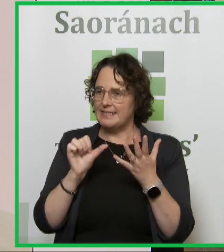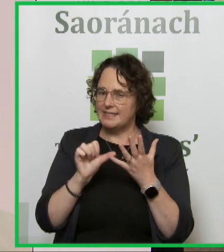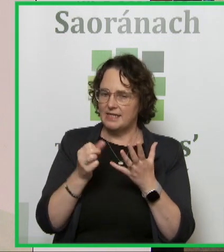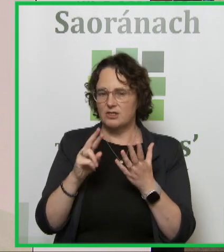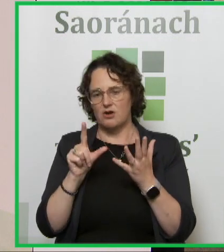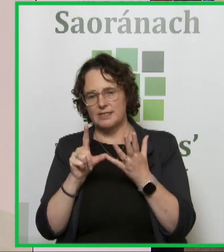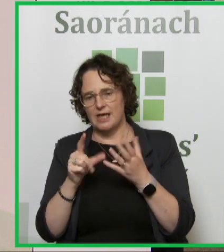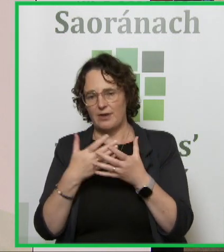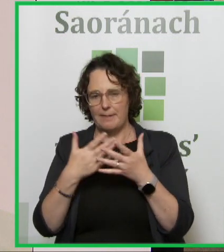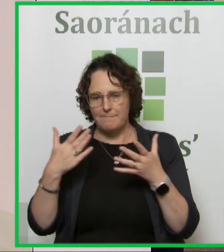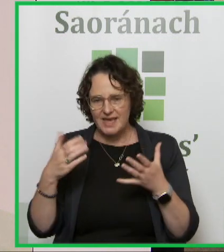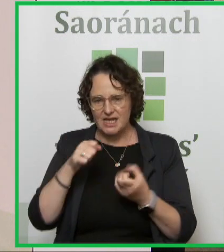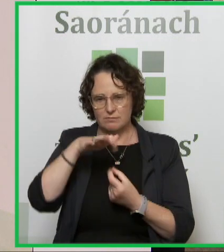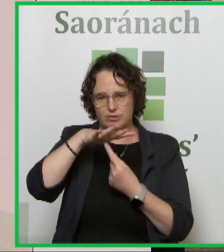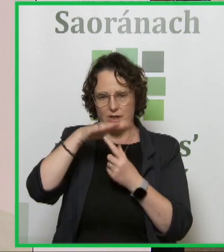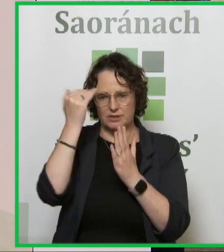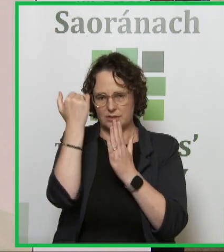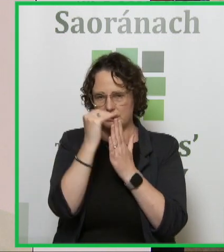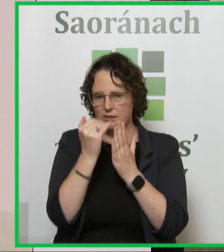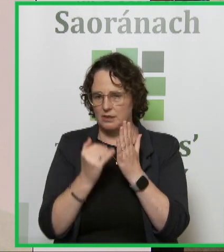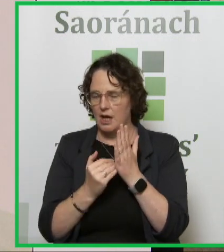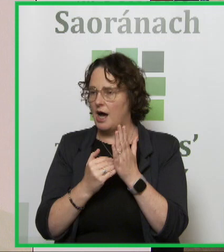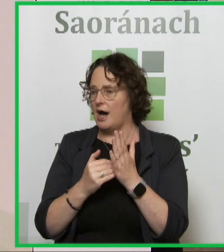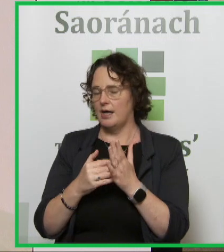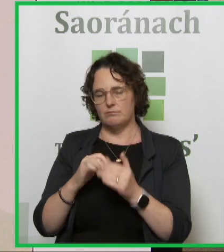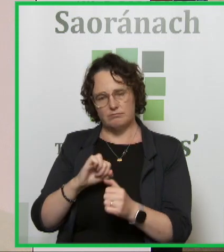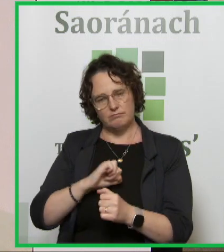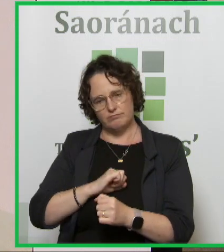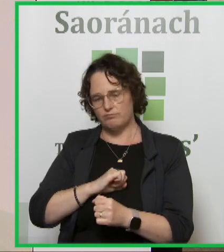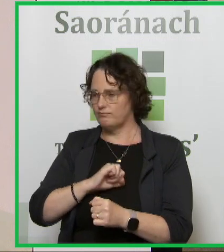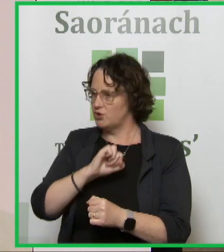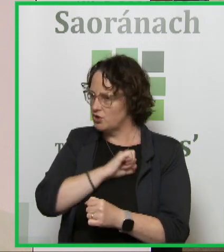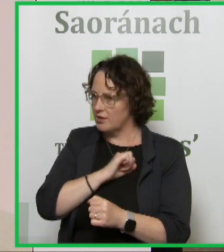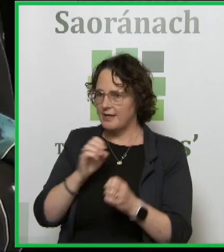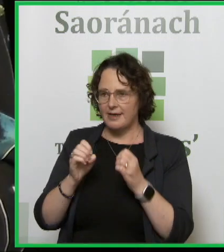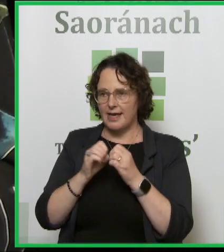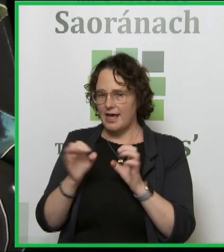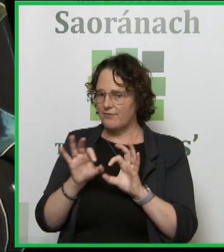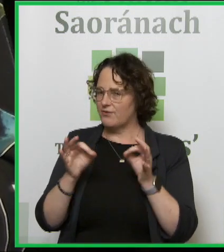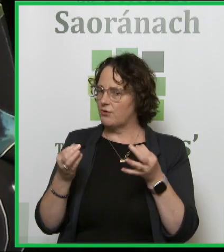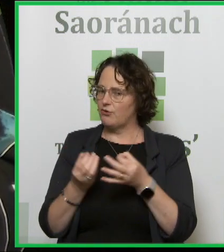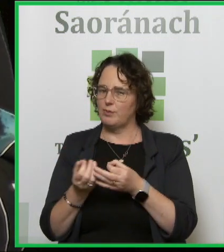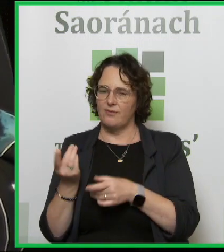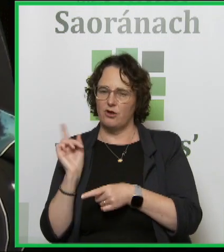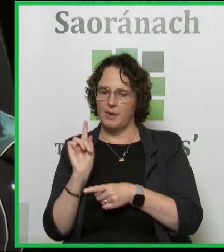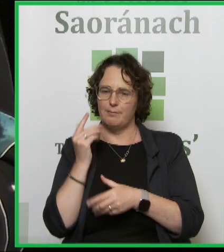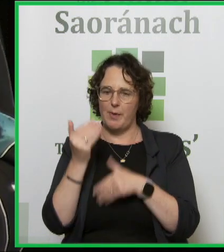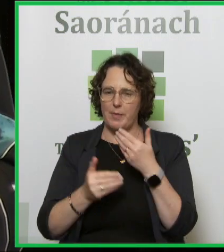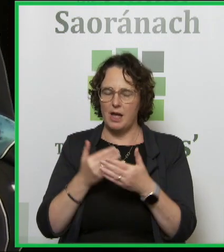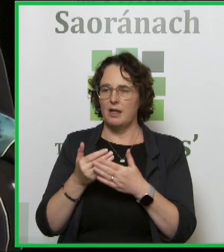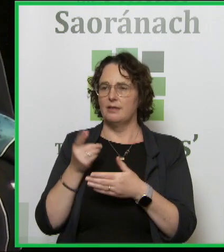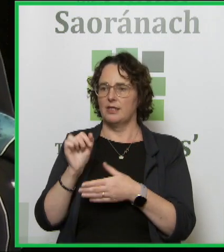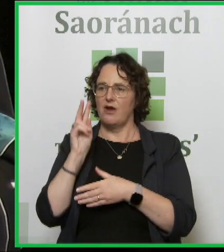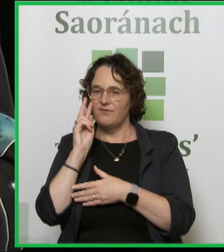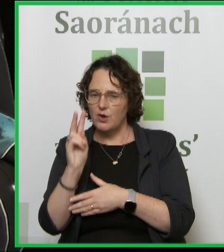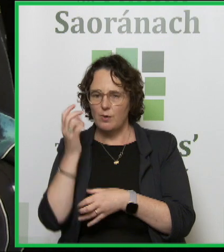going to matter? I have no doubt in your deliberations, every single group that has come into you has put forward their proposal,